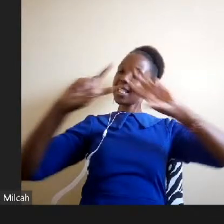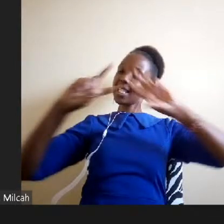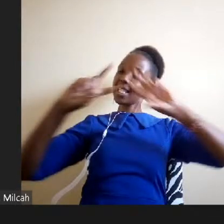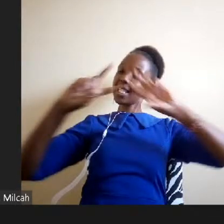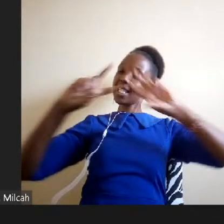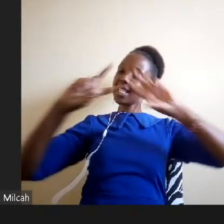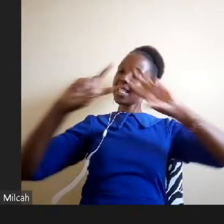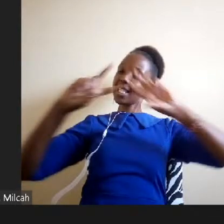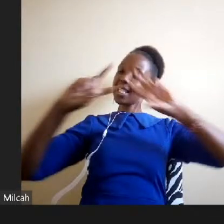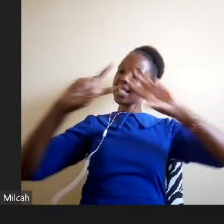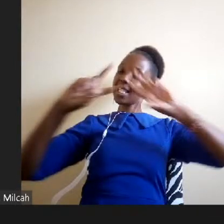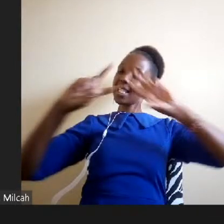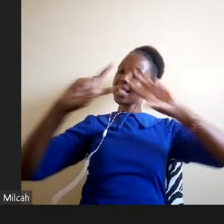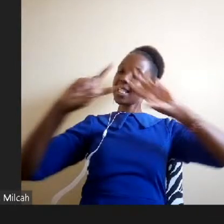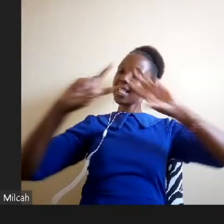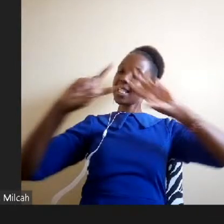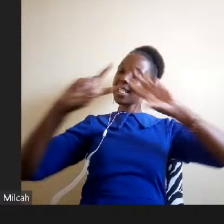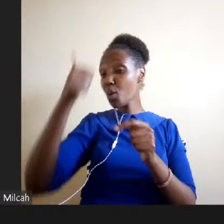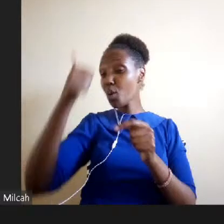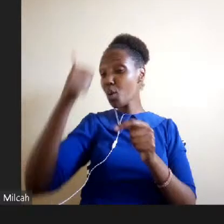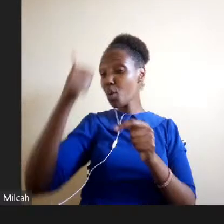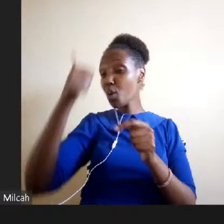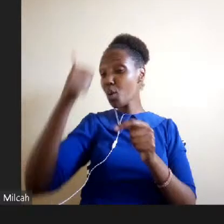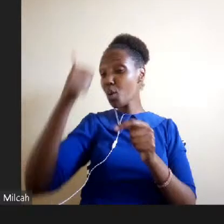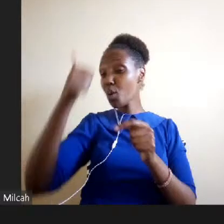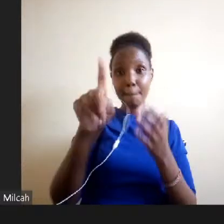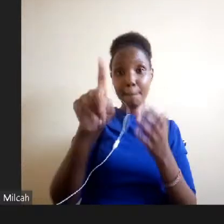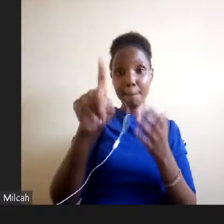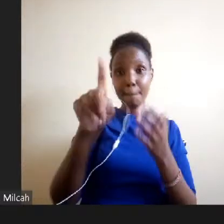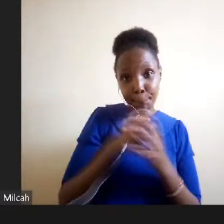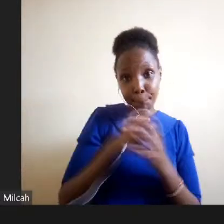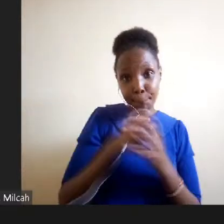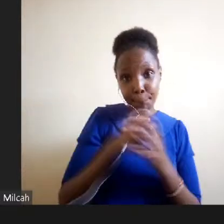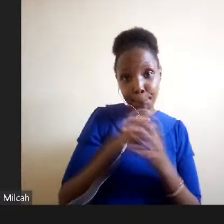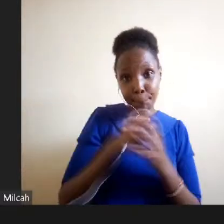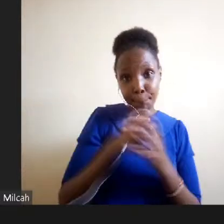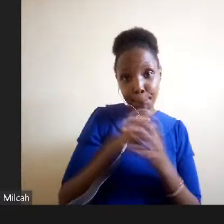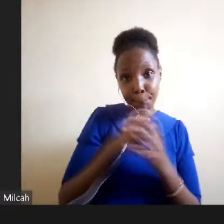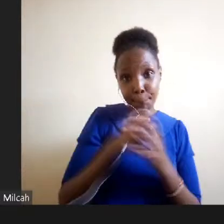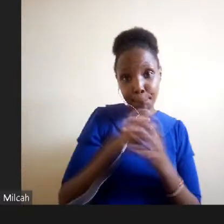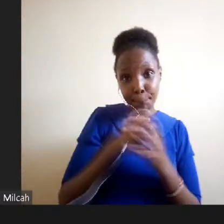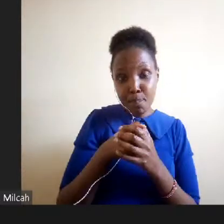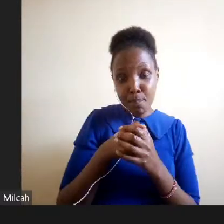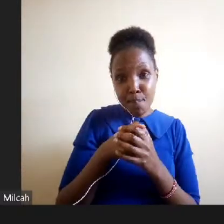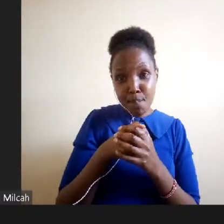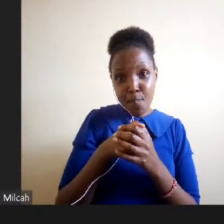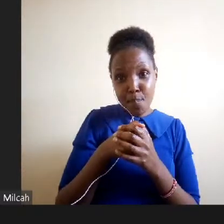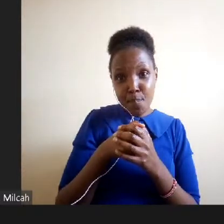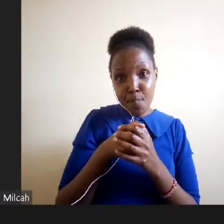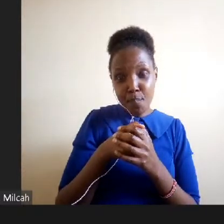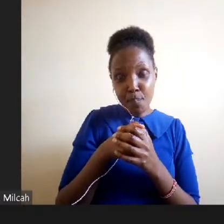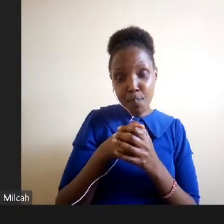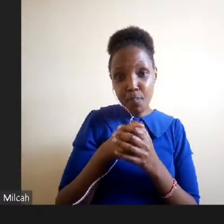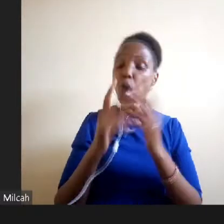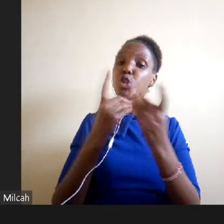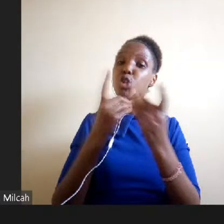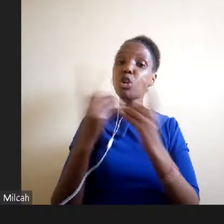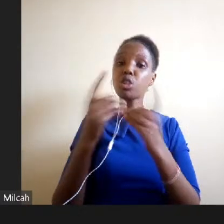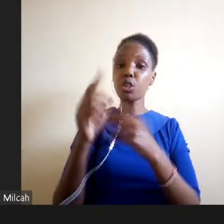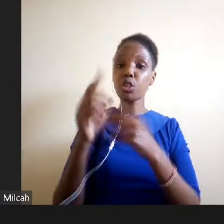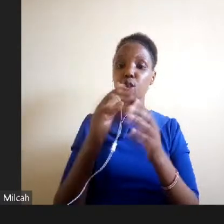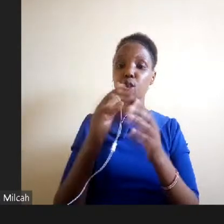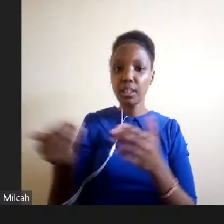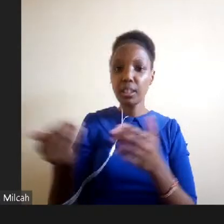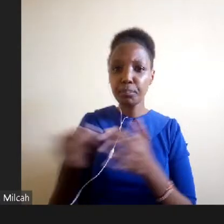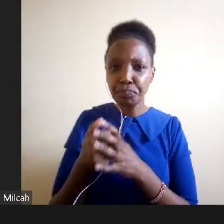here are a few tips as I'm winding up, a few tips for your engagement with children. Whenever something comes to you,